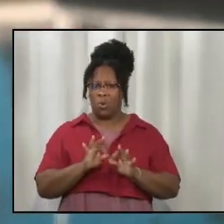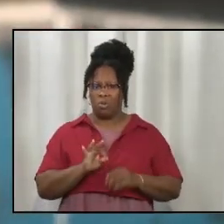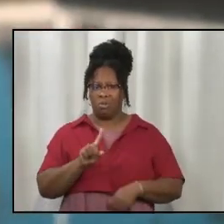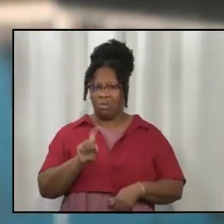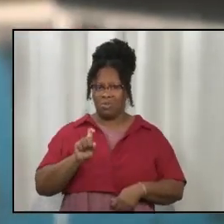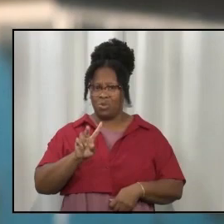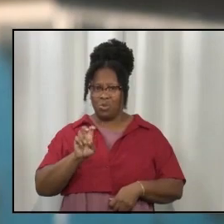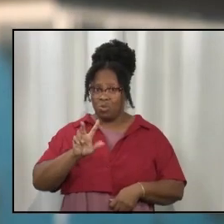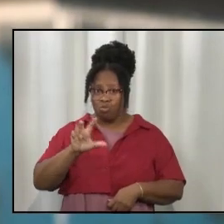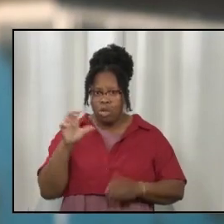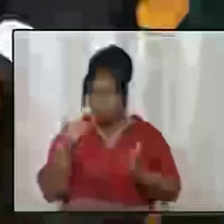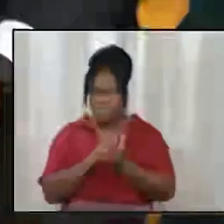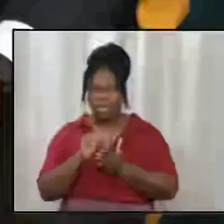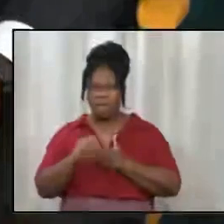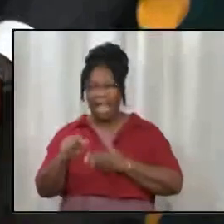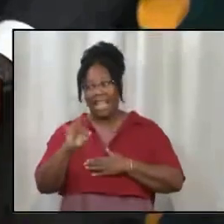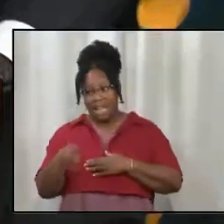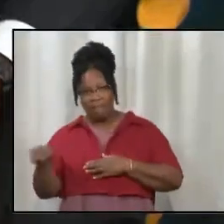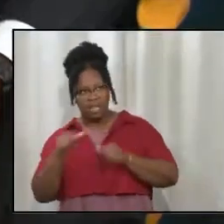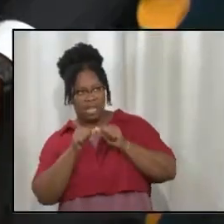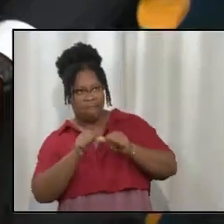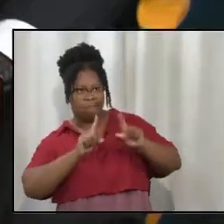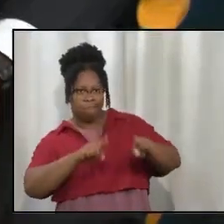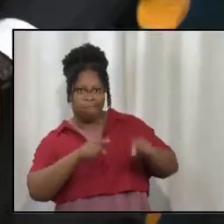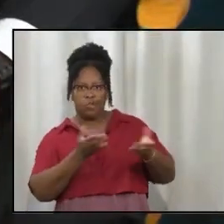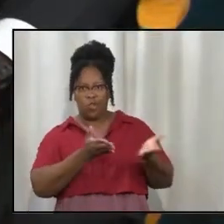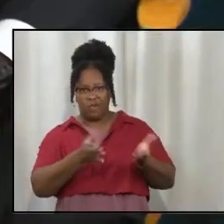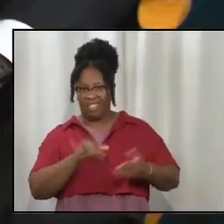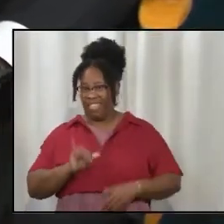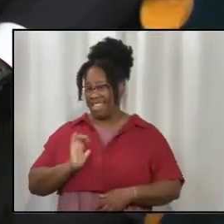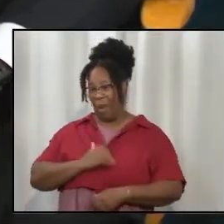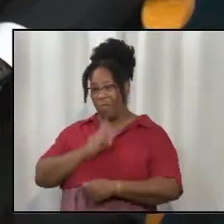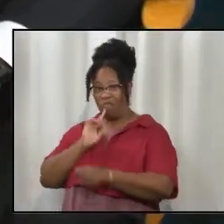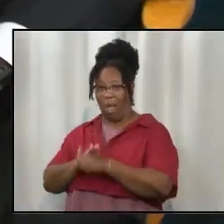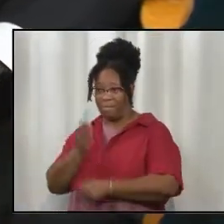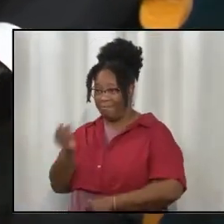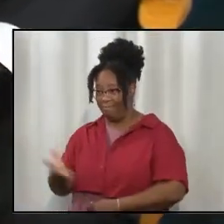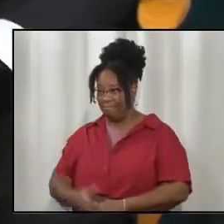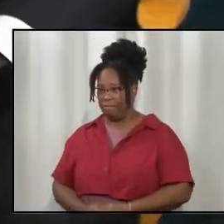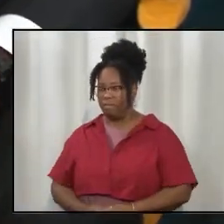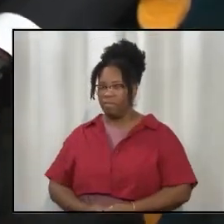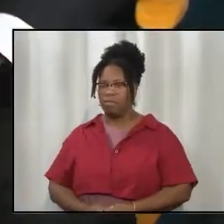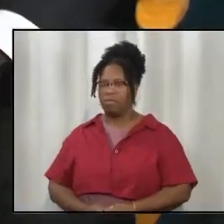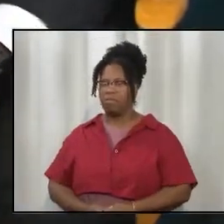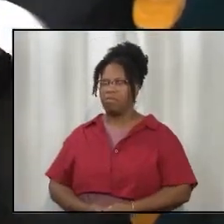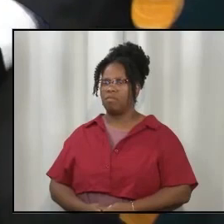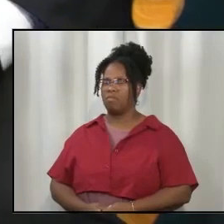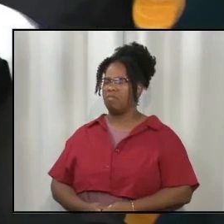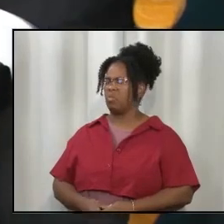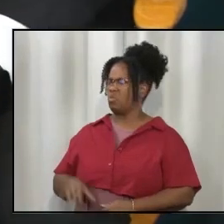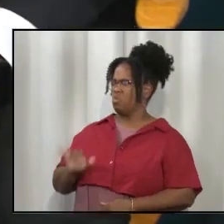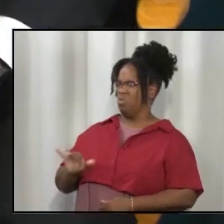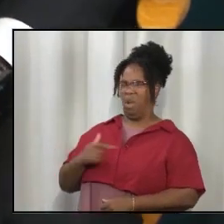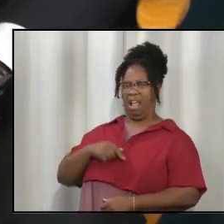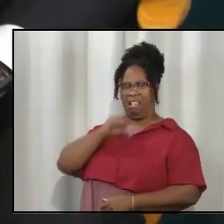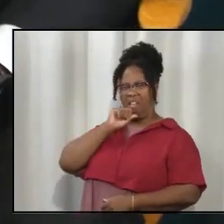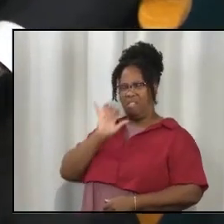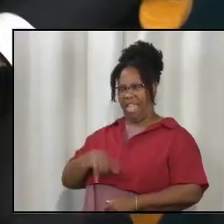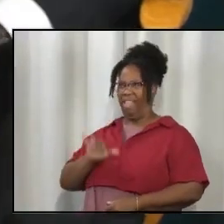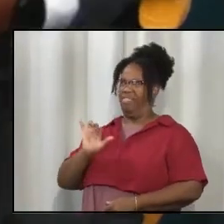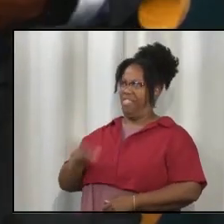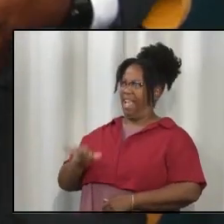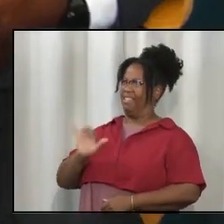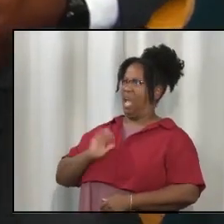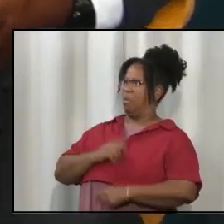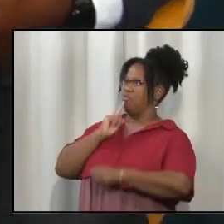if they stay connected to services. Mm-hmm. And that's our promise to them. So, and I love that, that's our promise to them. You know, I think